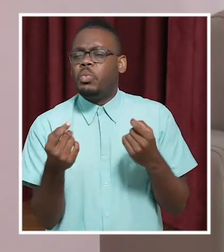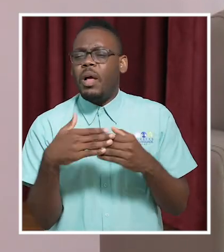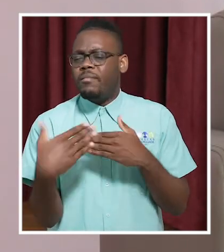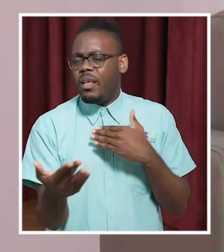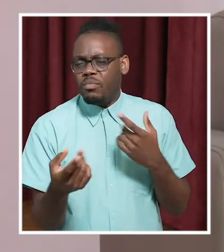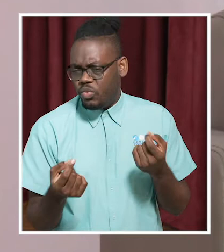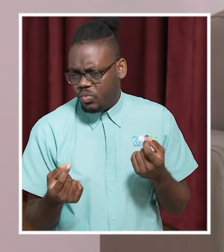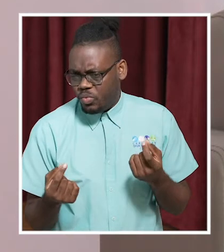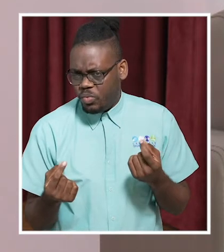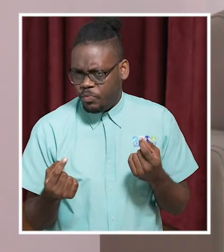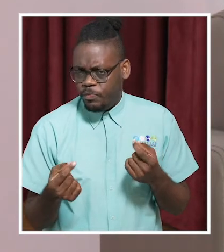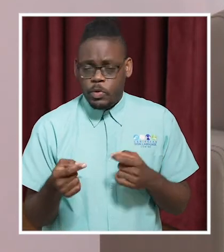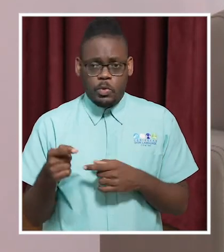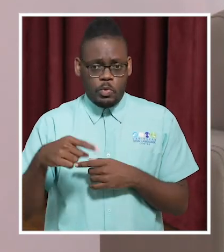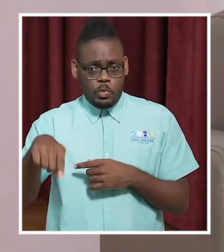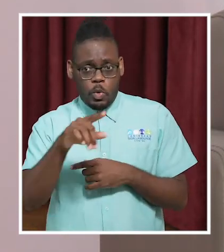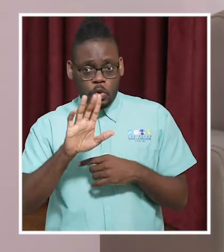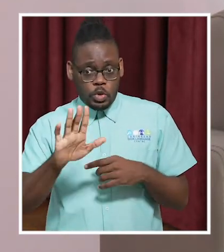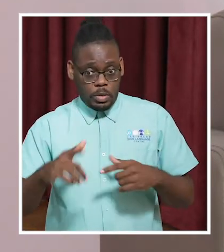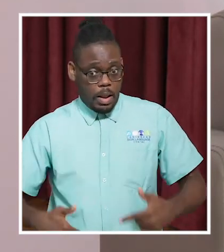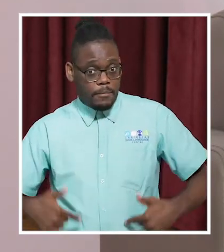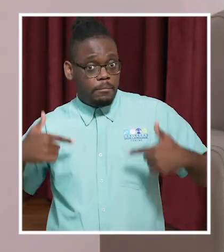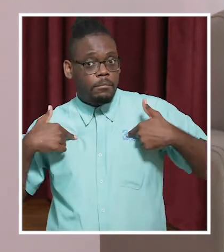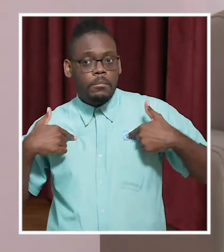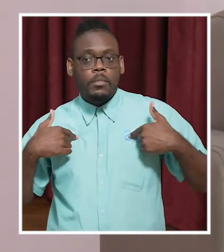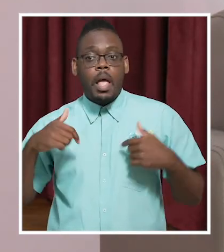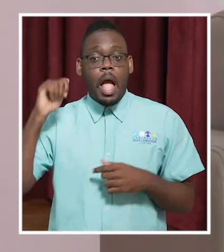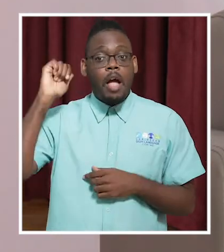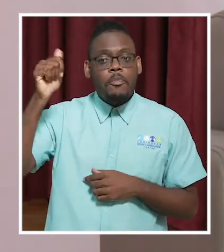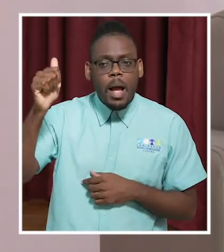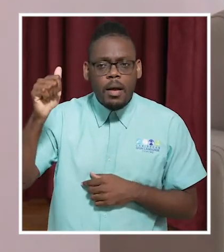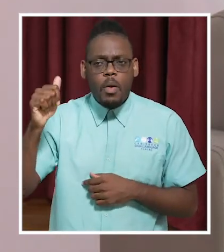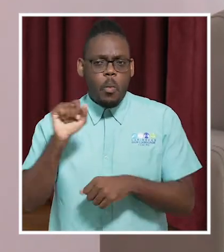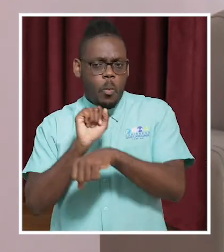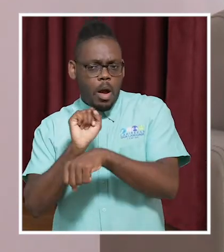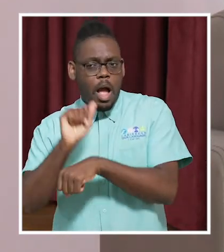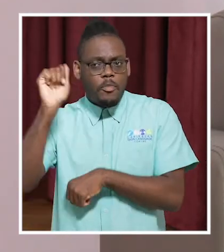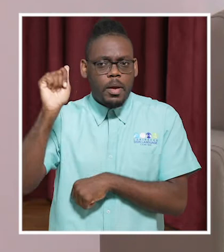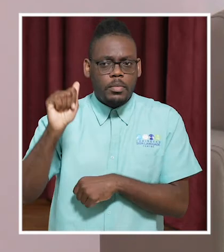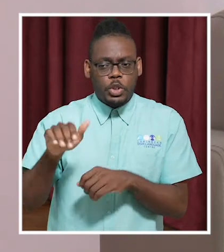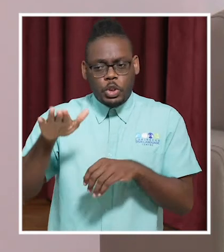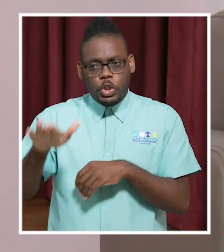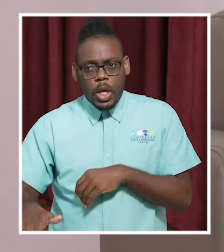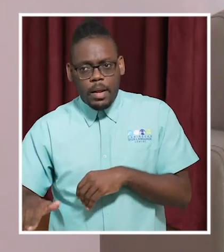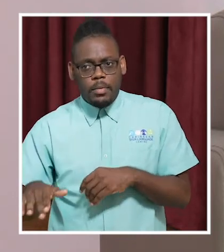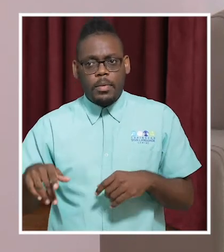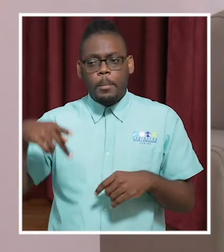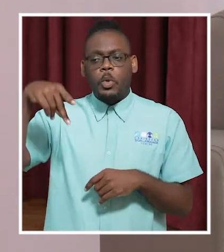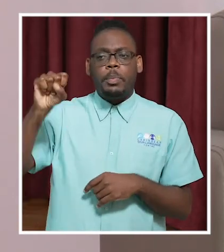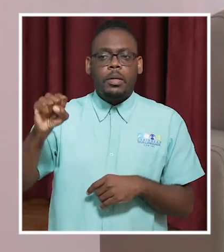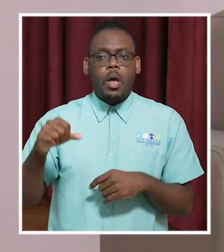in those areas? We talk about therapy. How can that child move